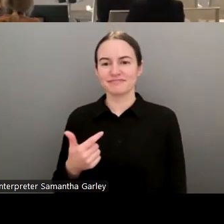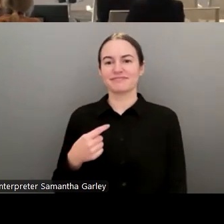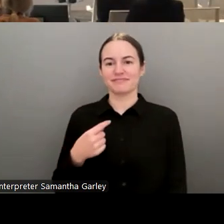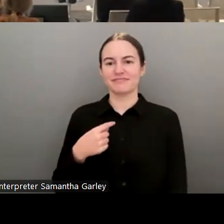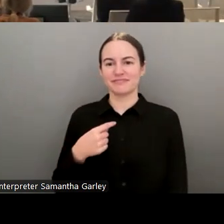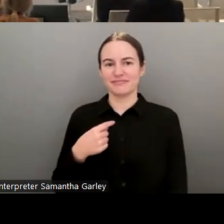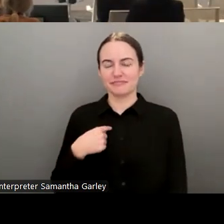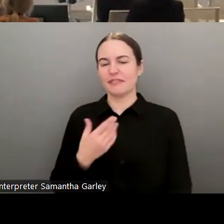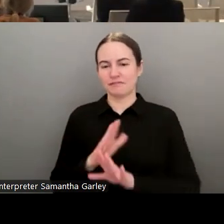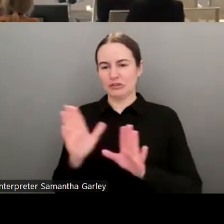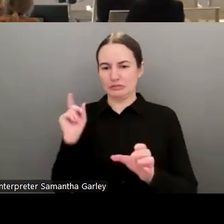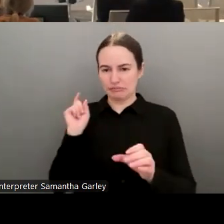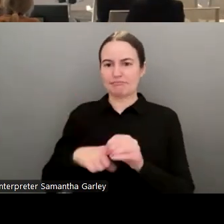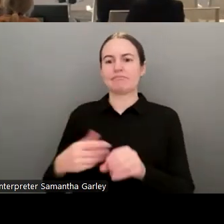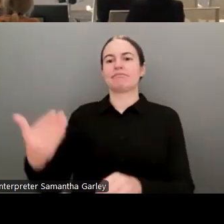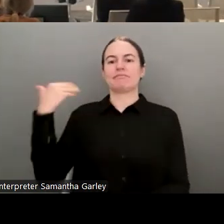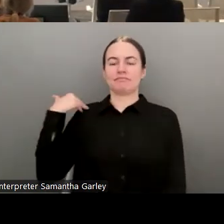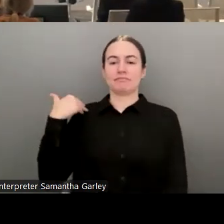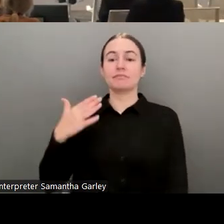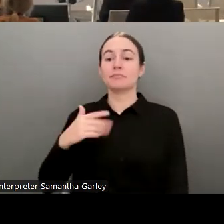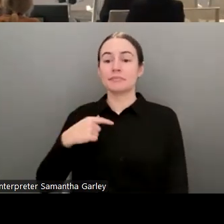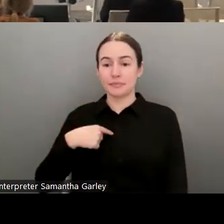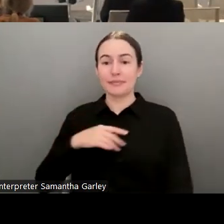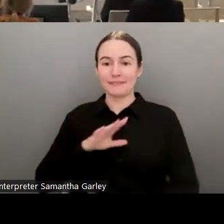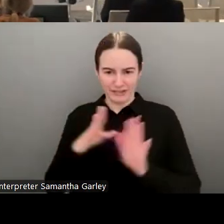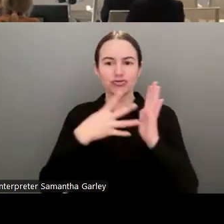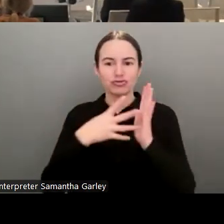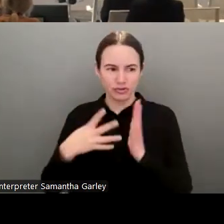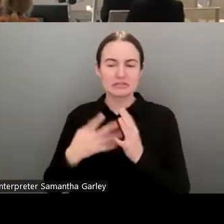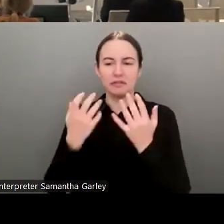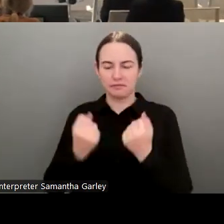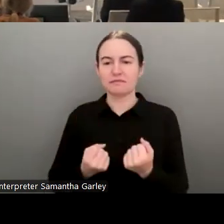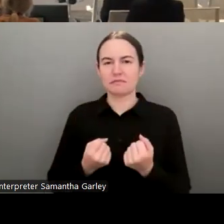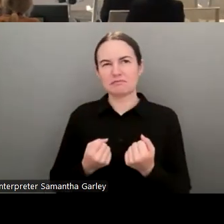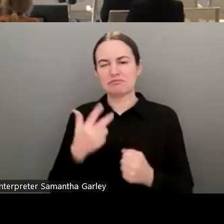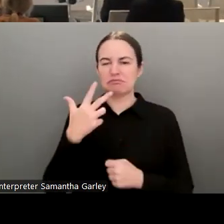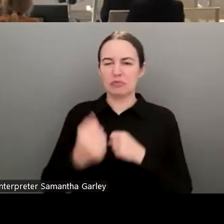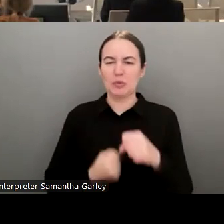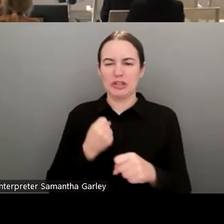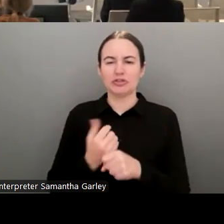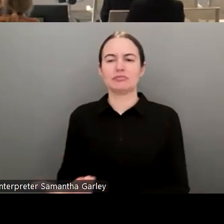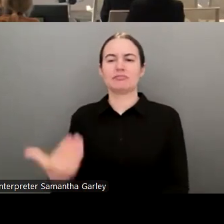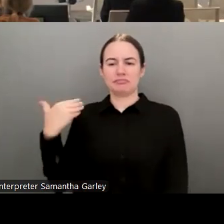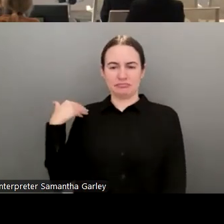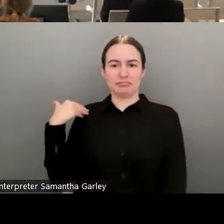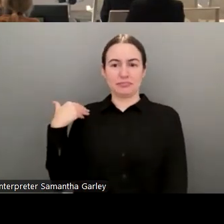already, and I did my certifications also about 3 years ago, so almost